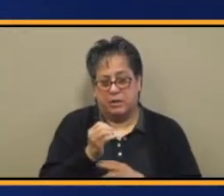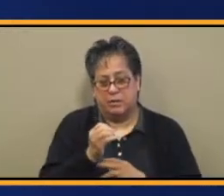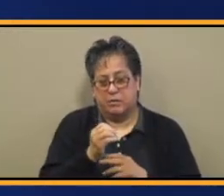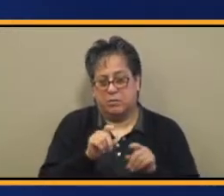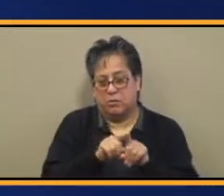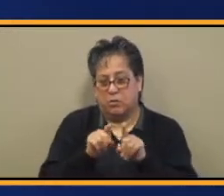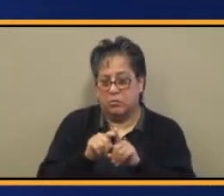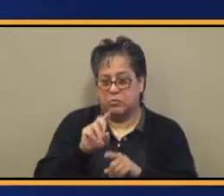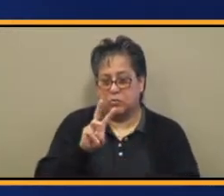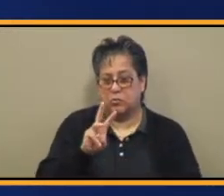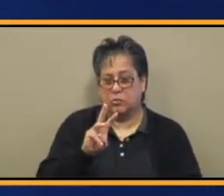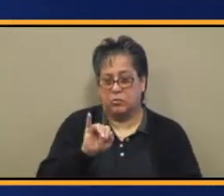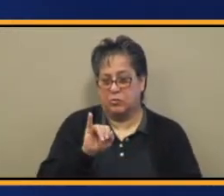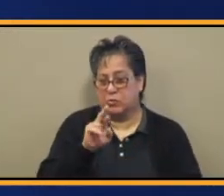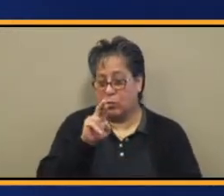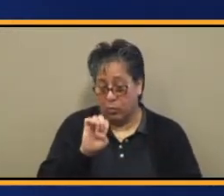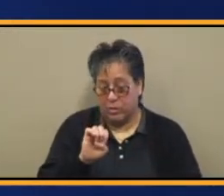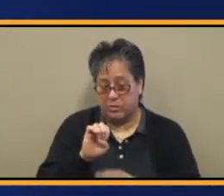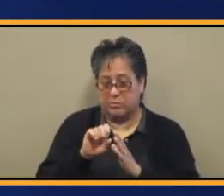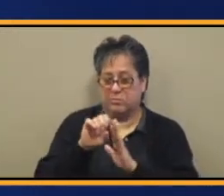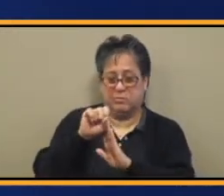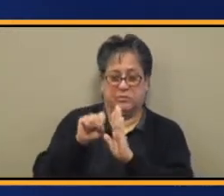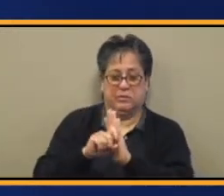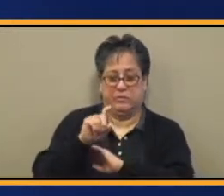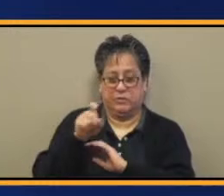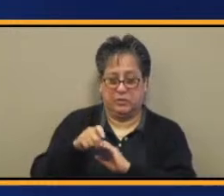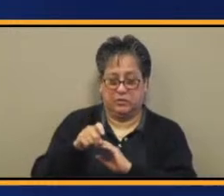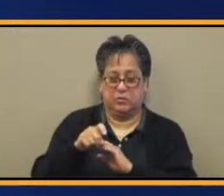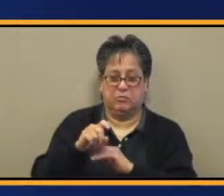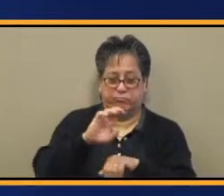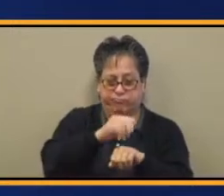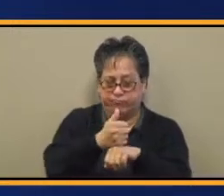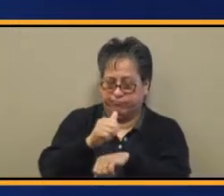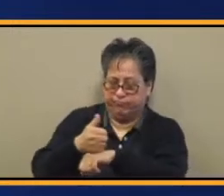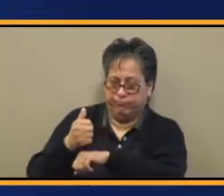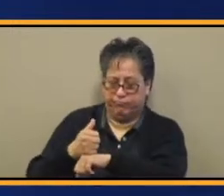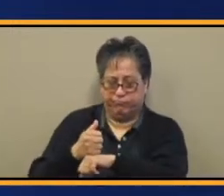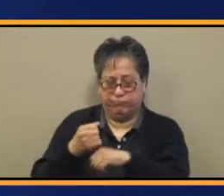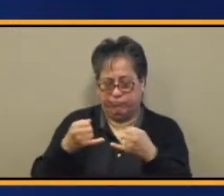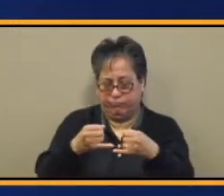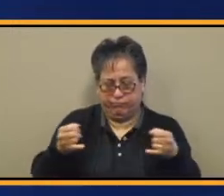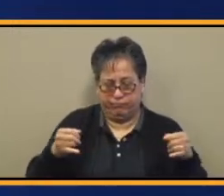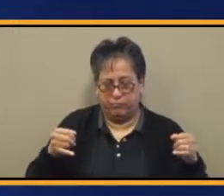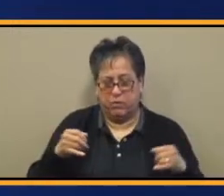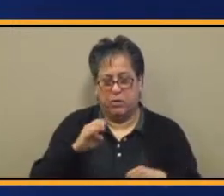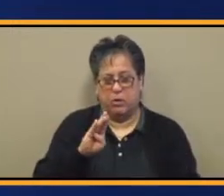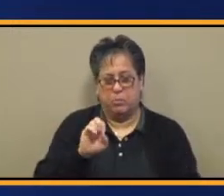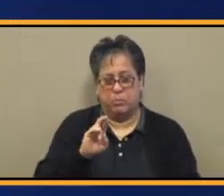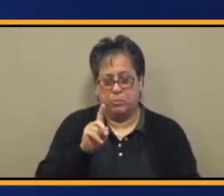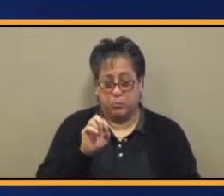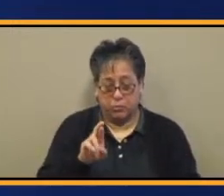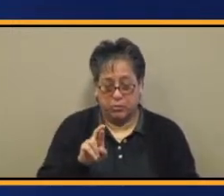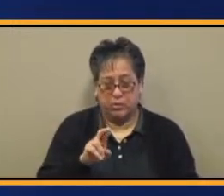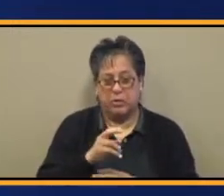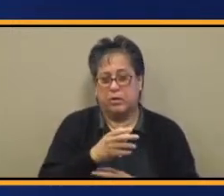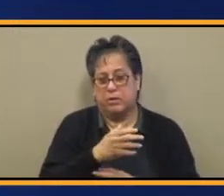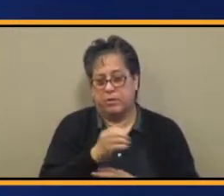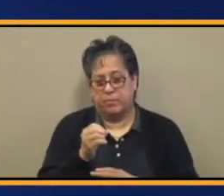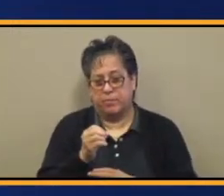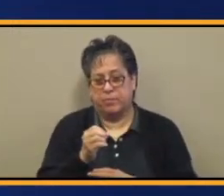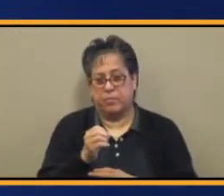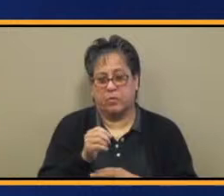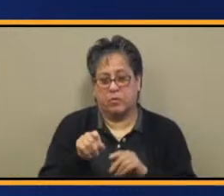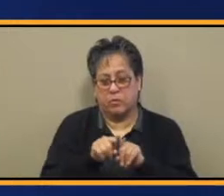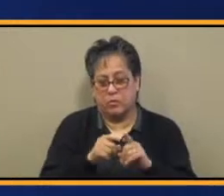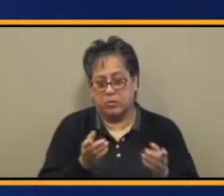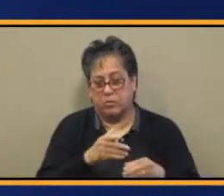wire that has been put in by the state has been along the border, and then it's sending all these people over to New Mexico, which then connects into El Paso on